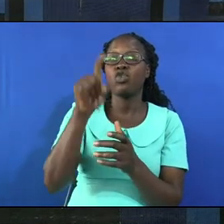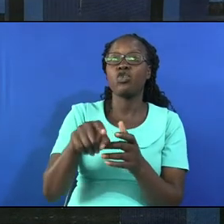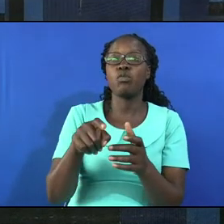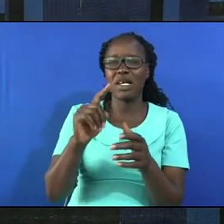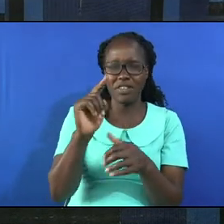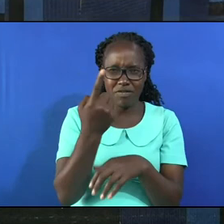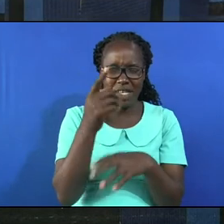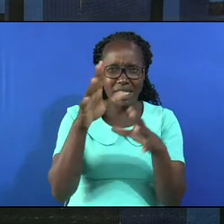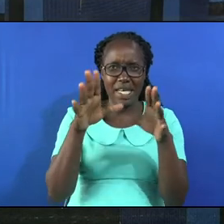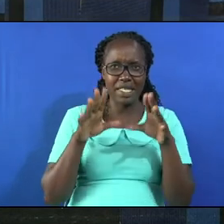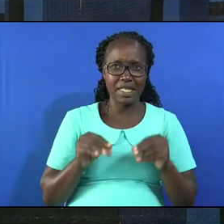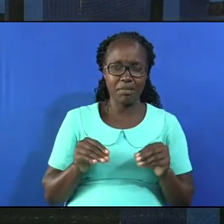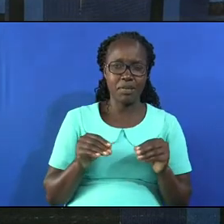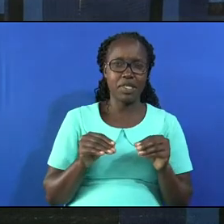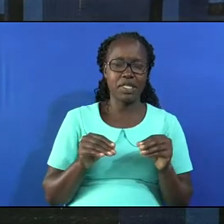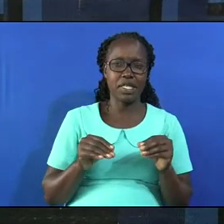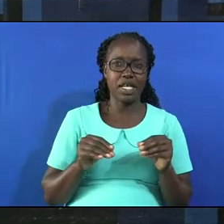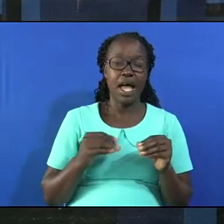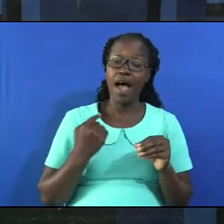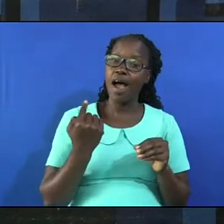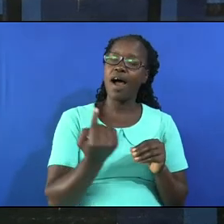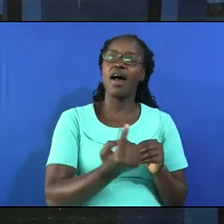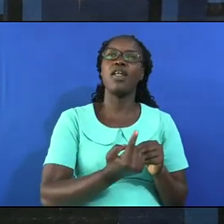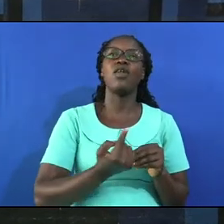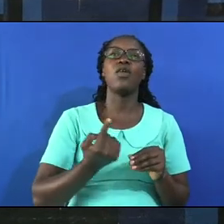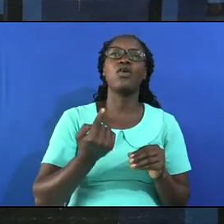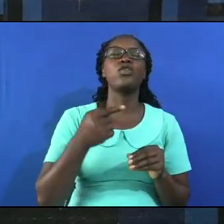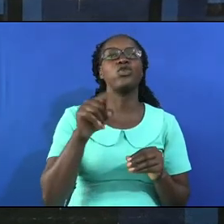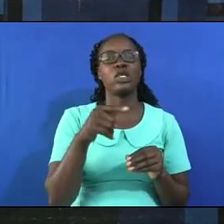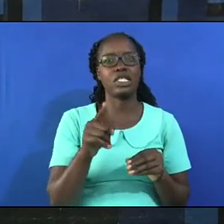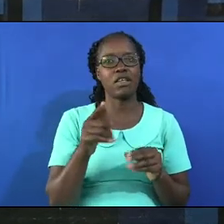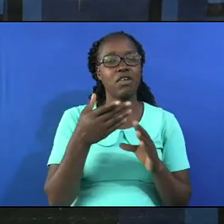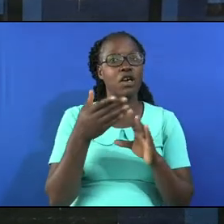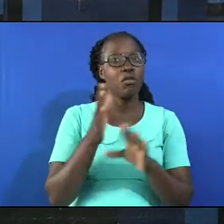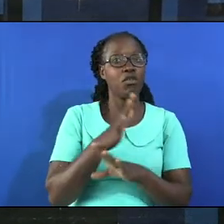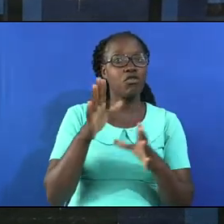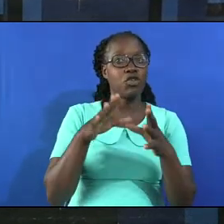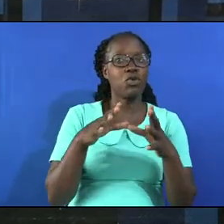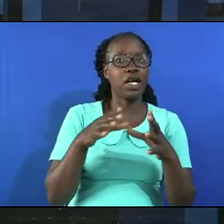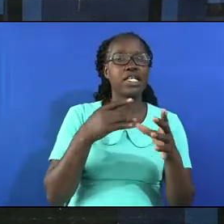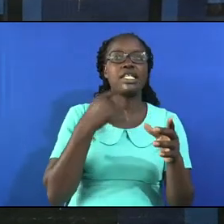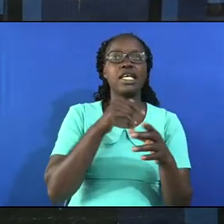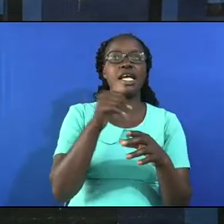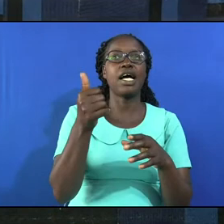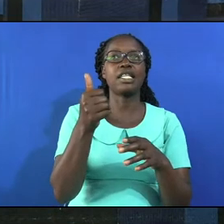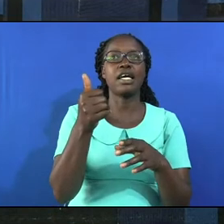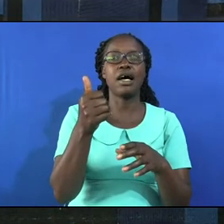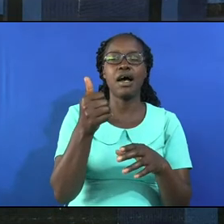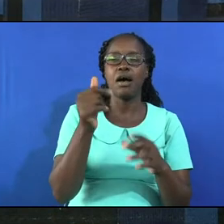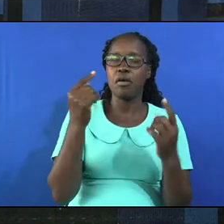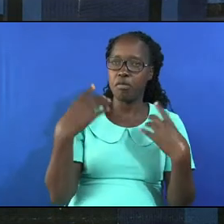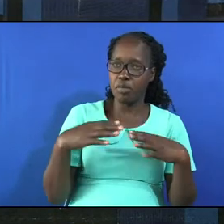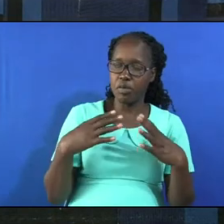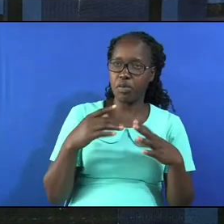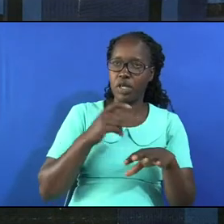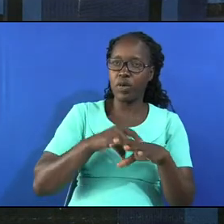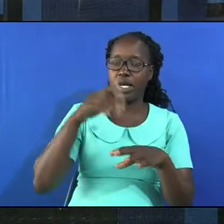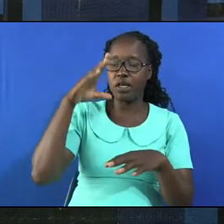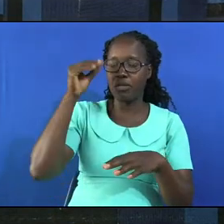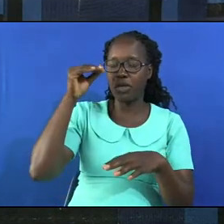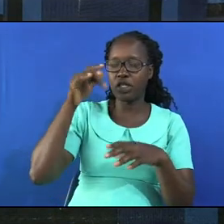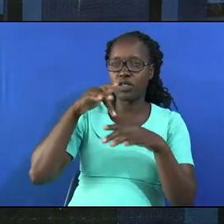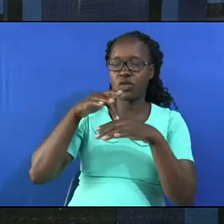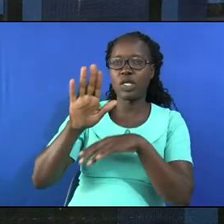must first accept alone yourself before you can convince any other person. When Moses